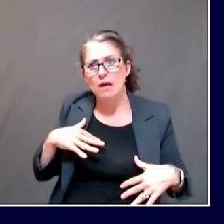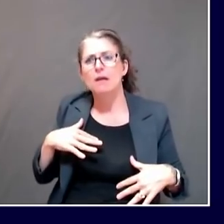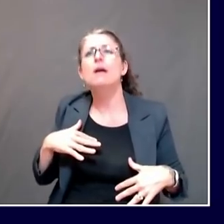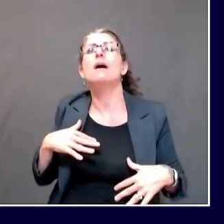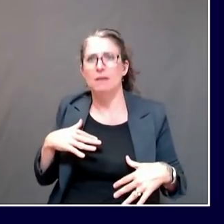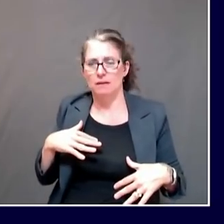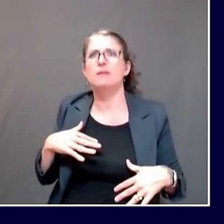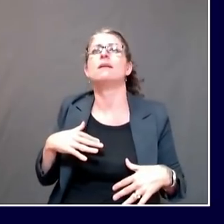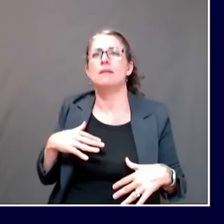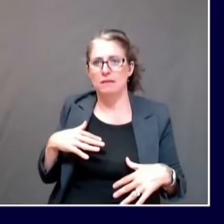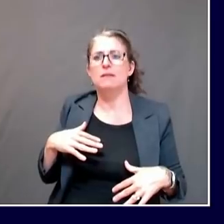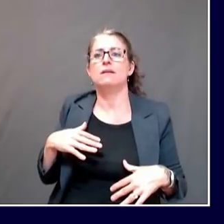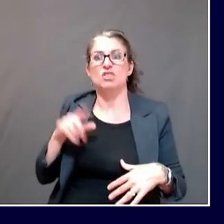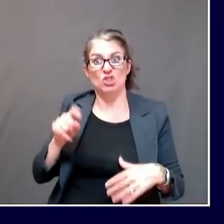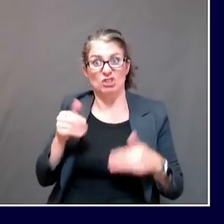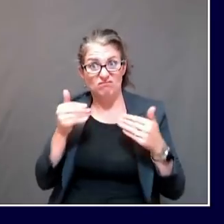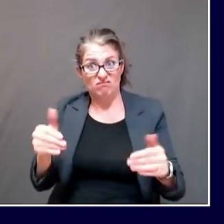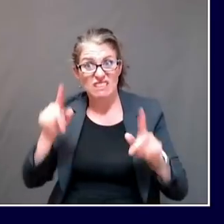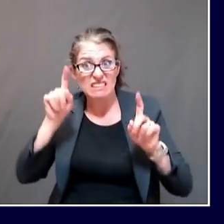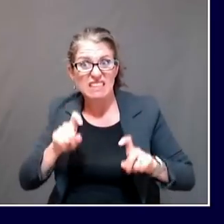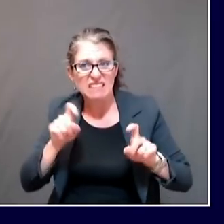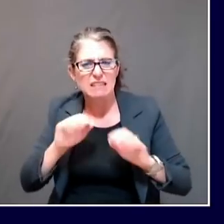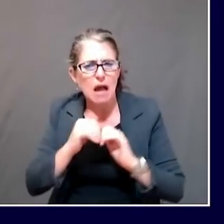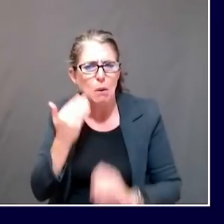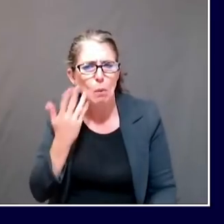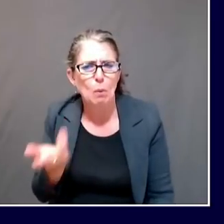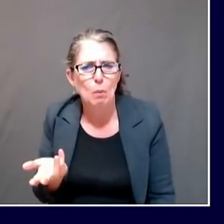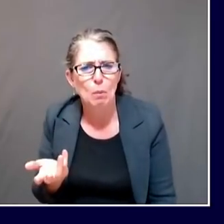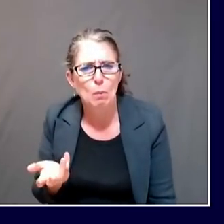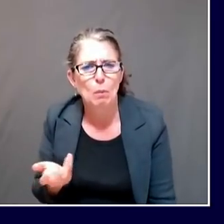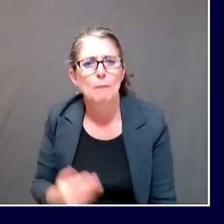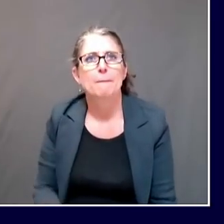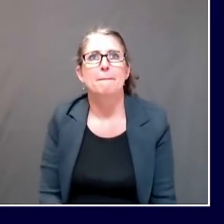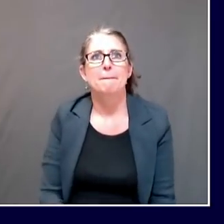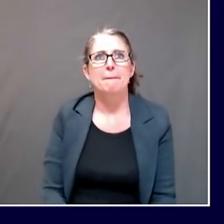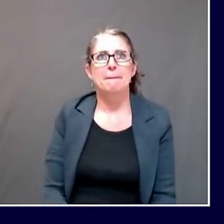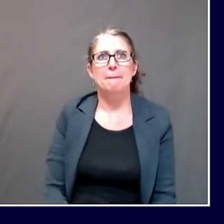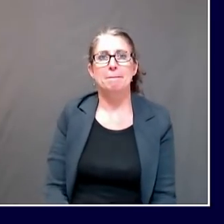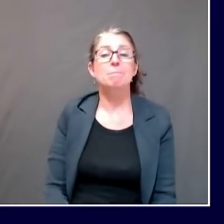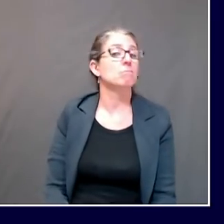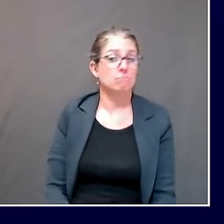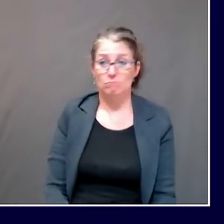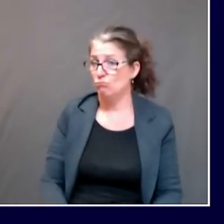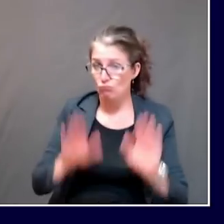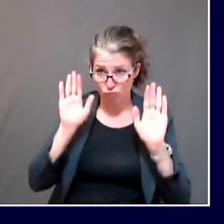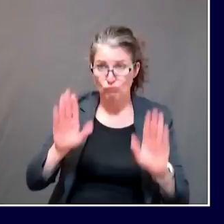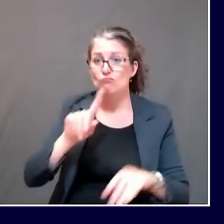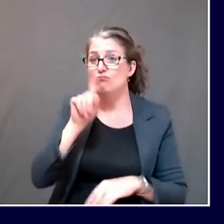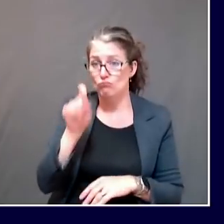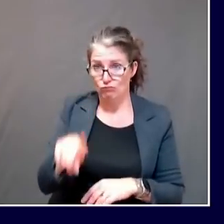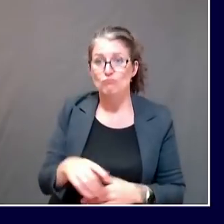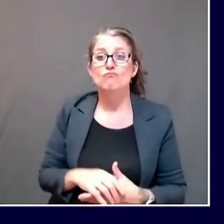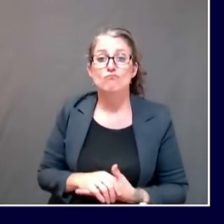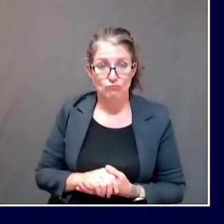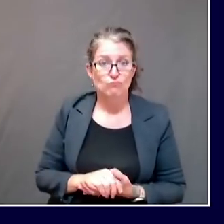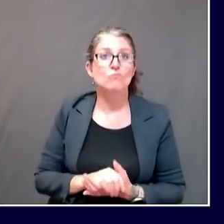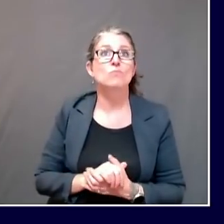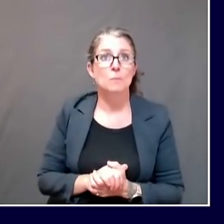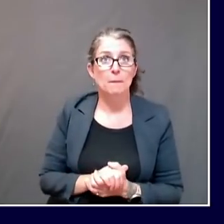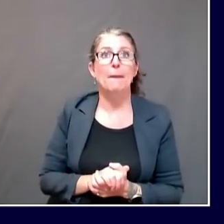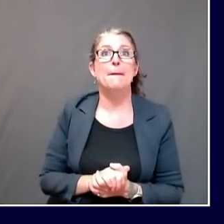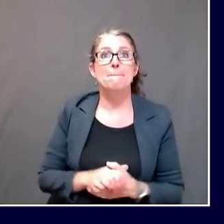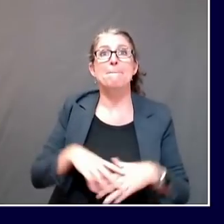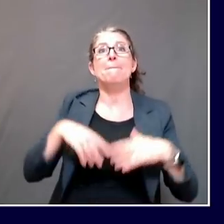The first thing there is that if someone has symptoms of COVID-19 or the flu, which indeed those symptoms can mimic one